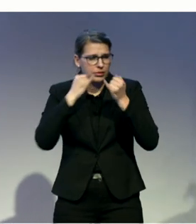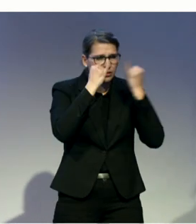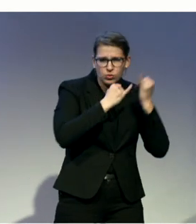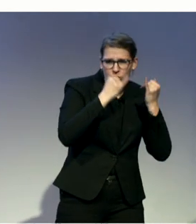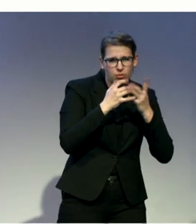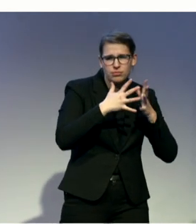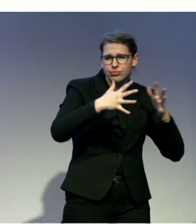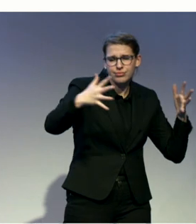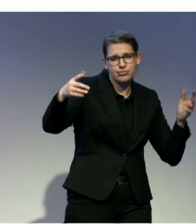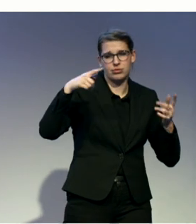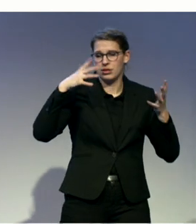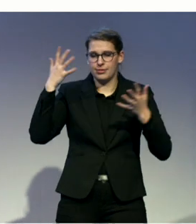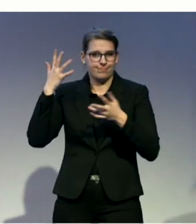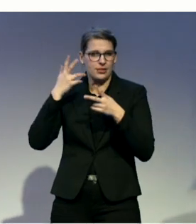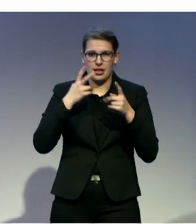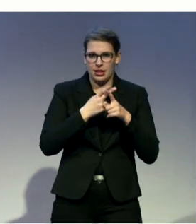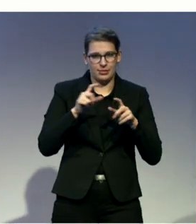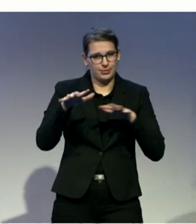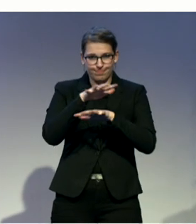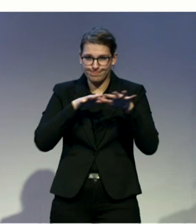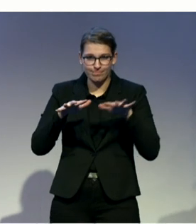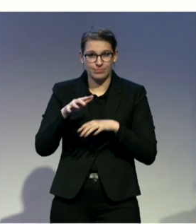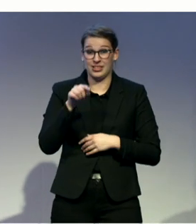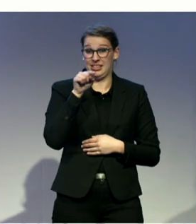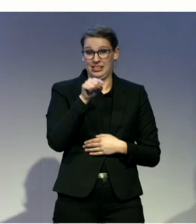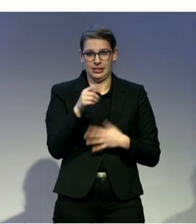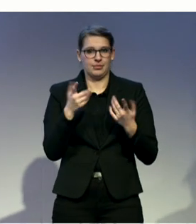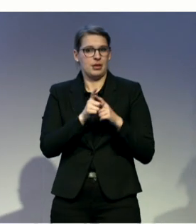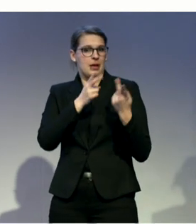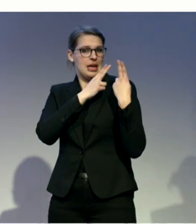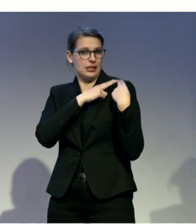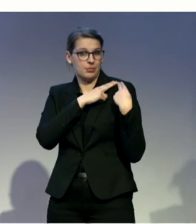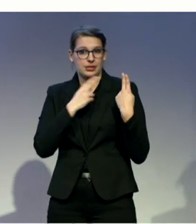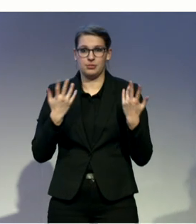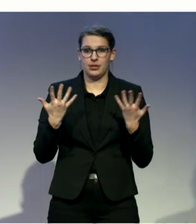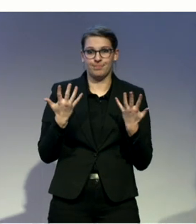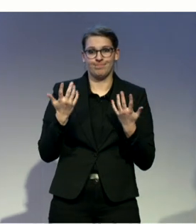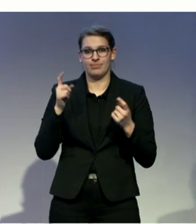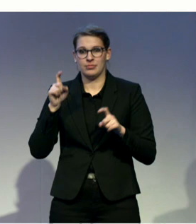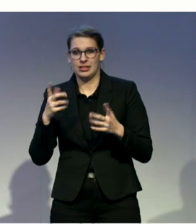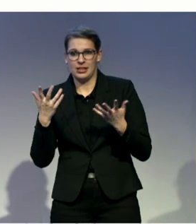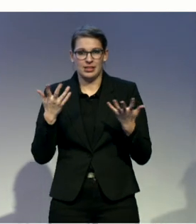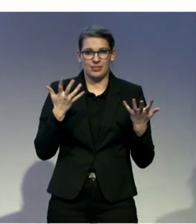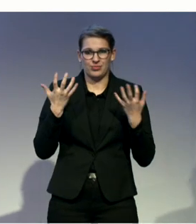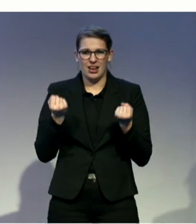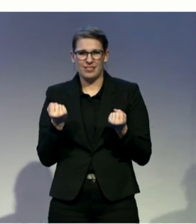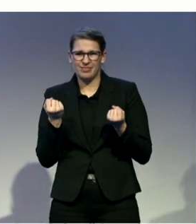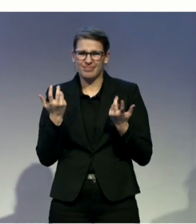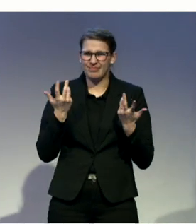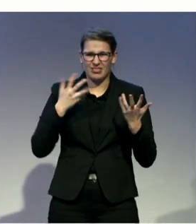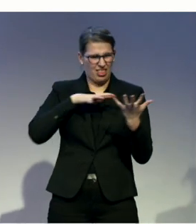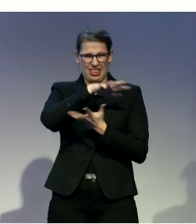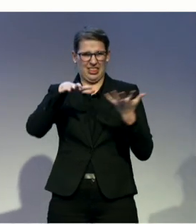sometimes overlapping in their roles. But even if we have such a complex